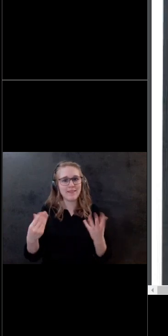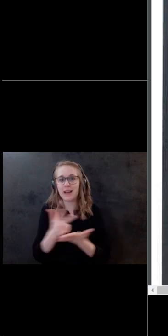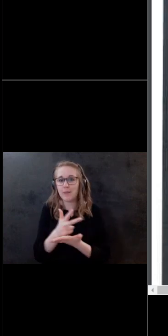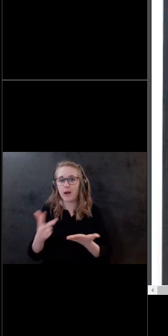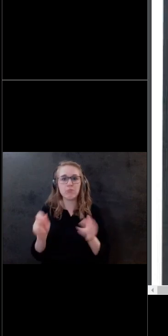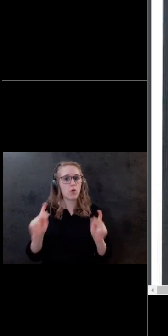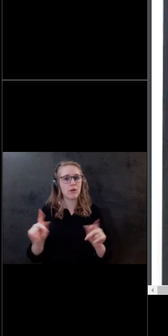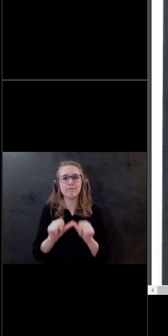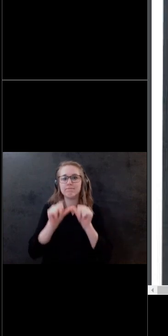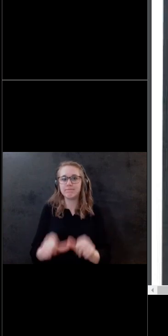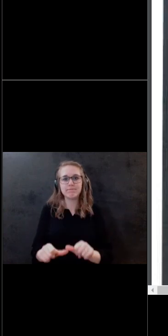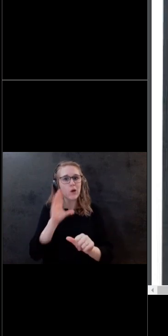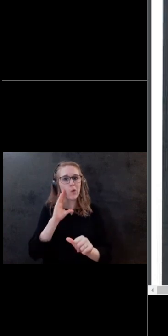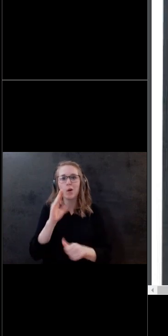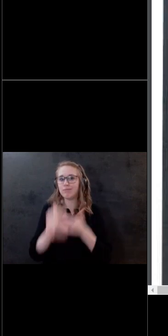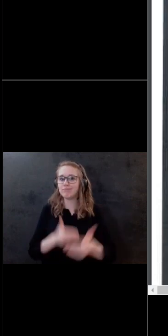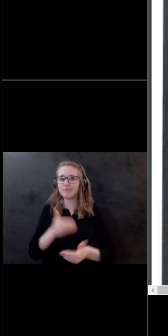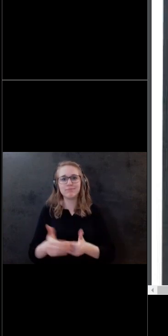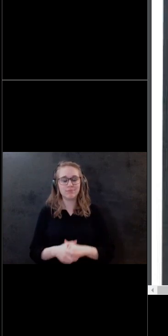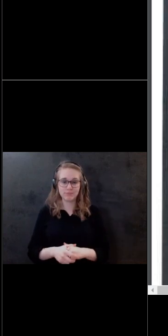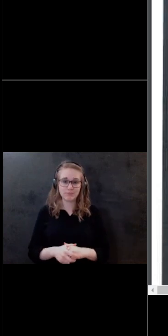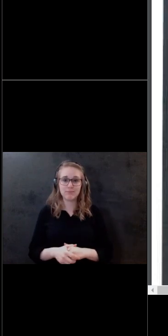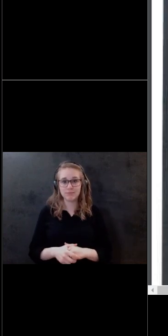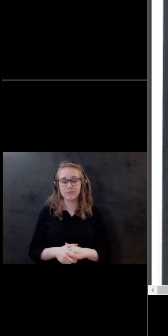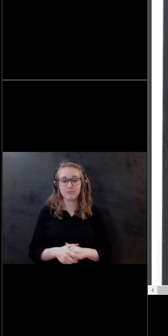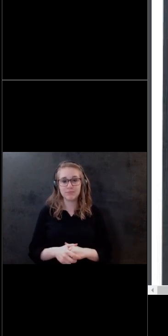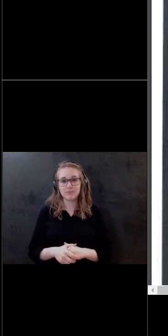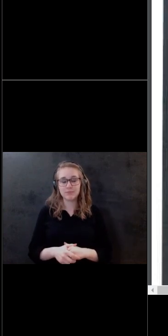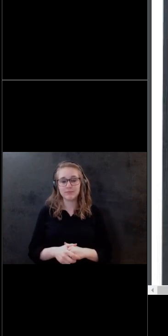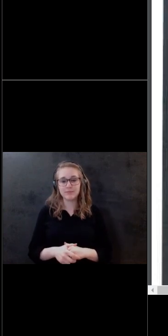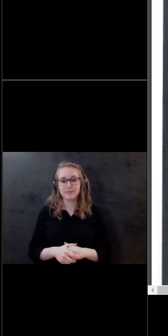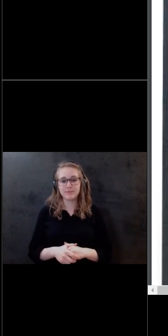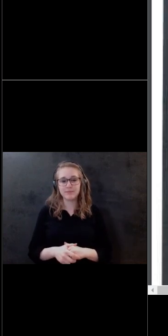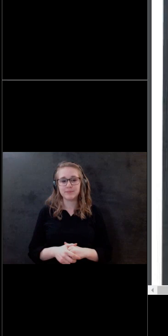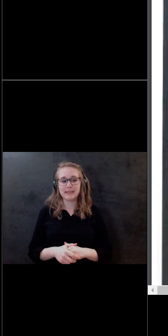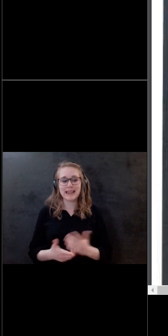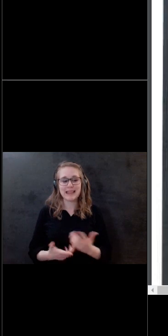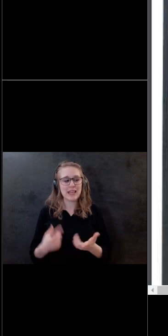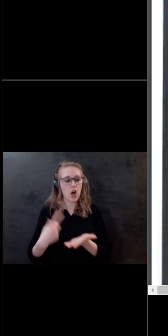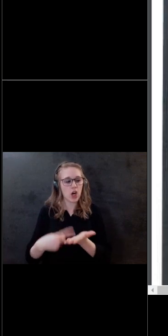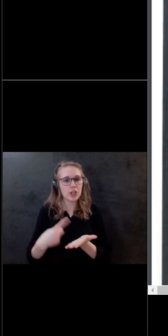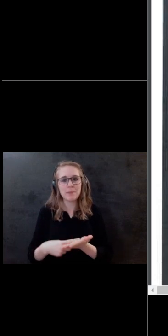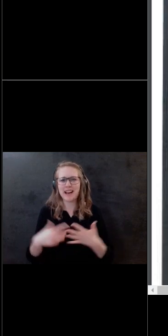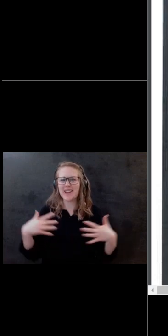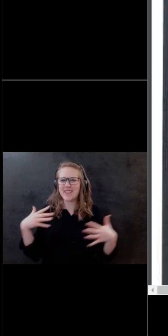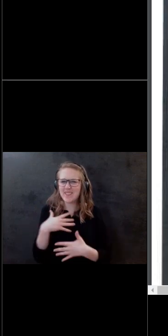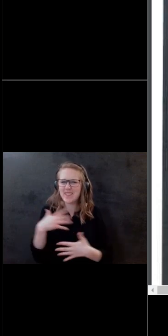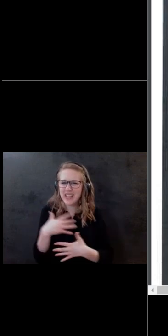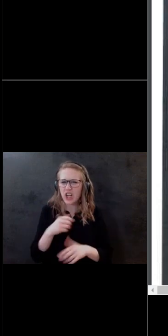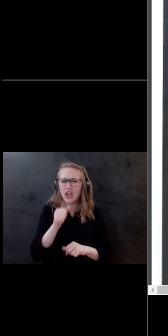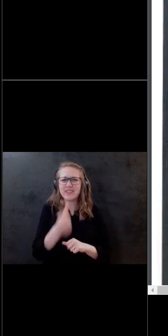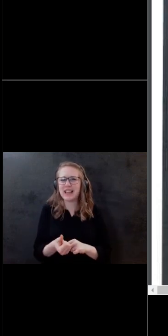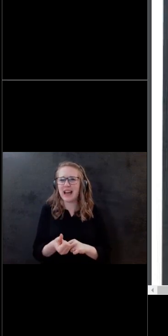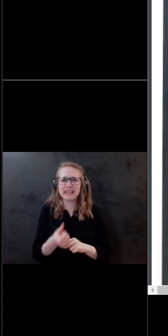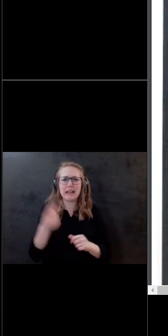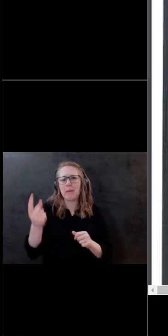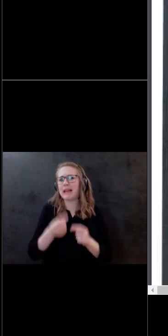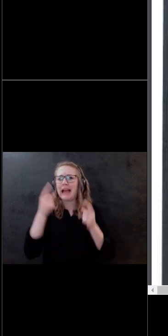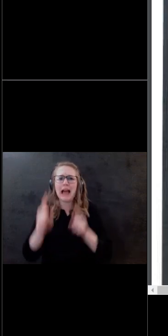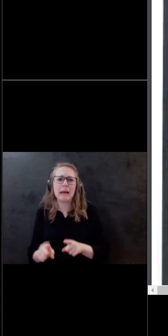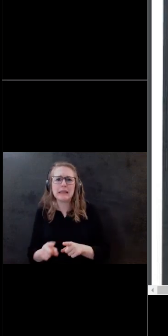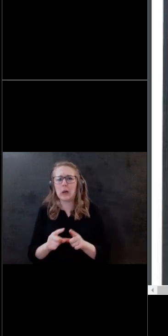Let's move forward. Let's get stuff done. Because the argument of fear of not something happening